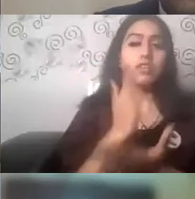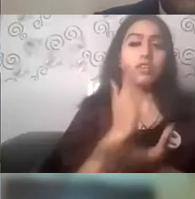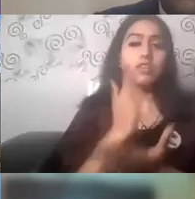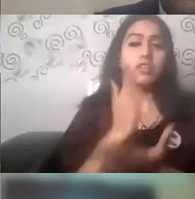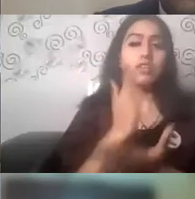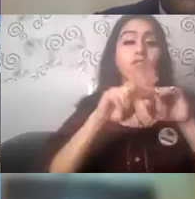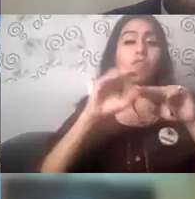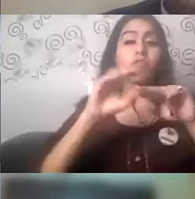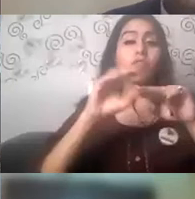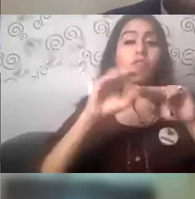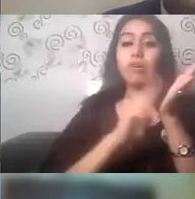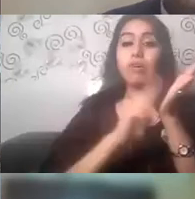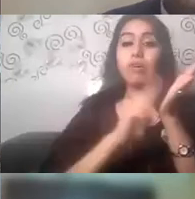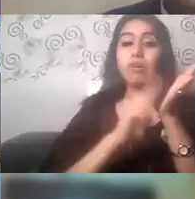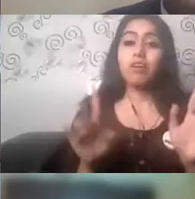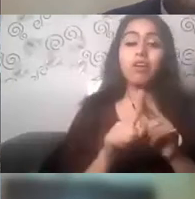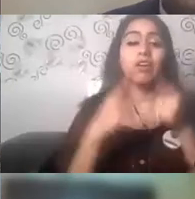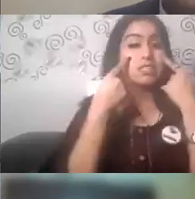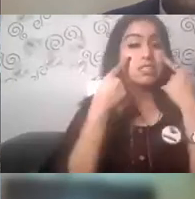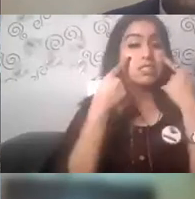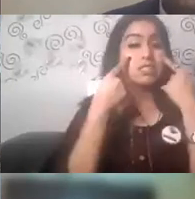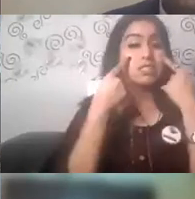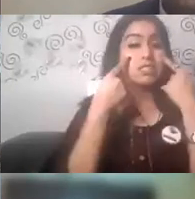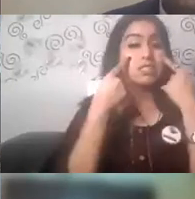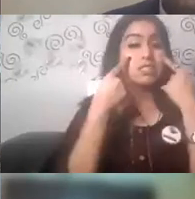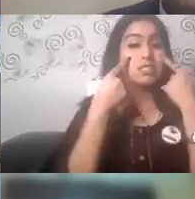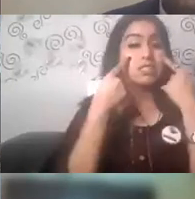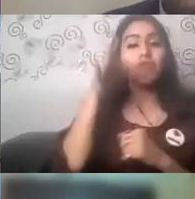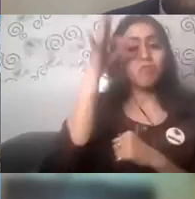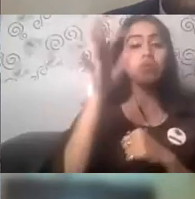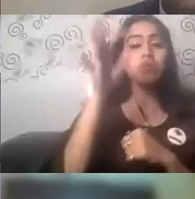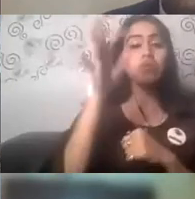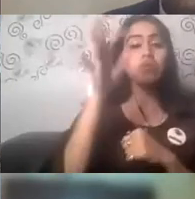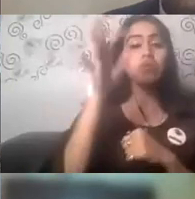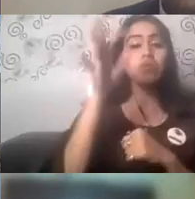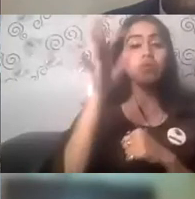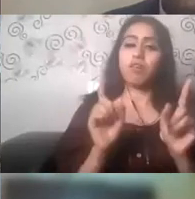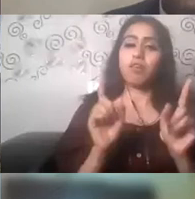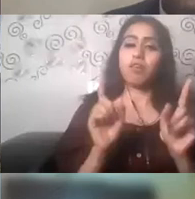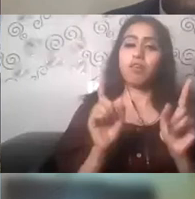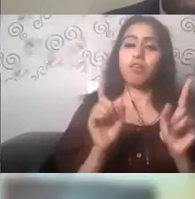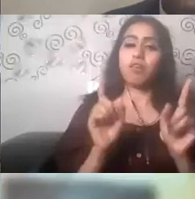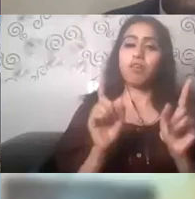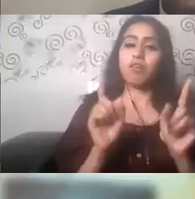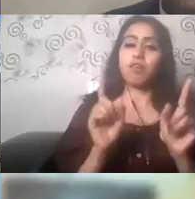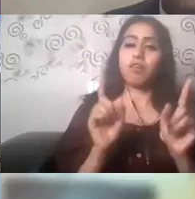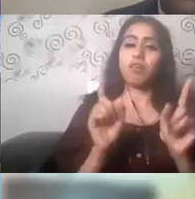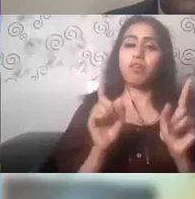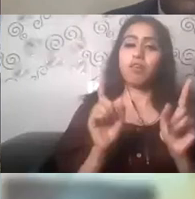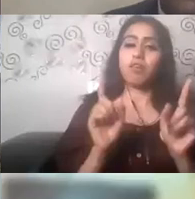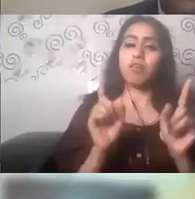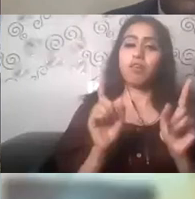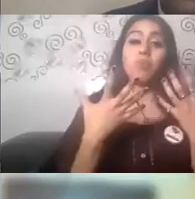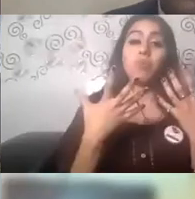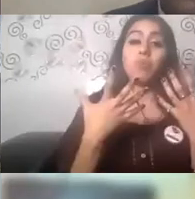Forum. We will try to work with them in the future. Definitely going to work, and the Welsh government needs people and groups